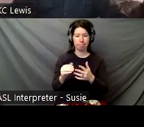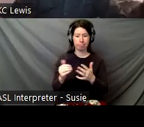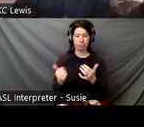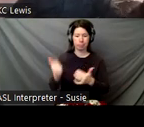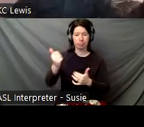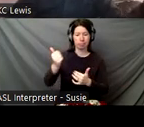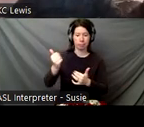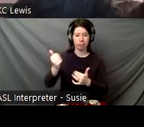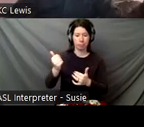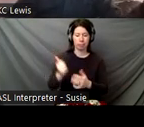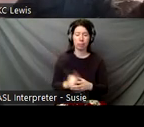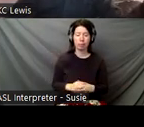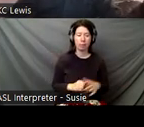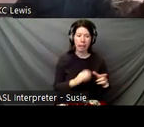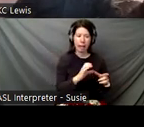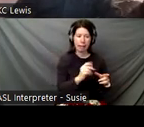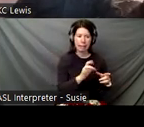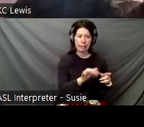Casey, your audio dropped out.